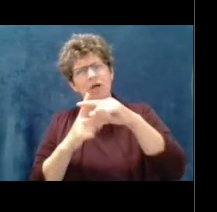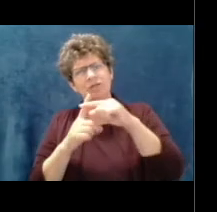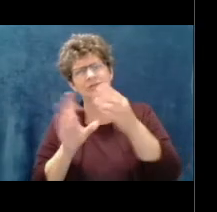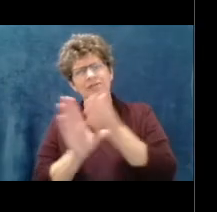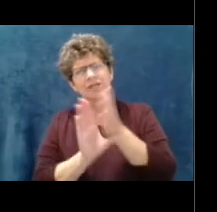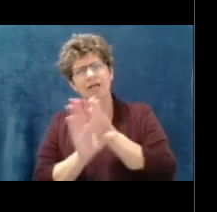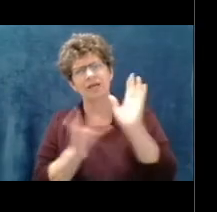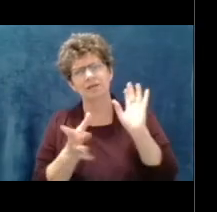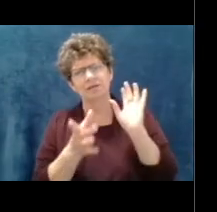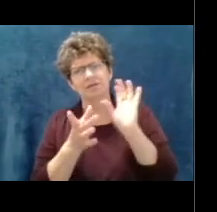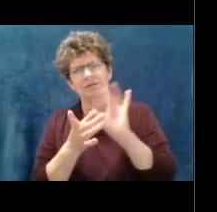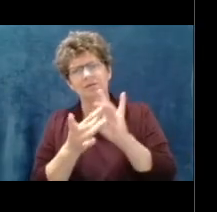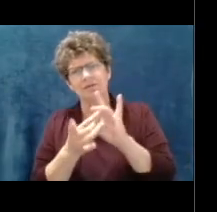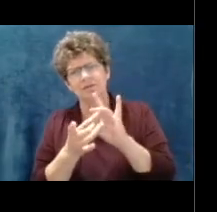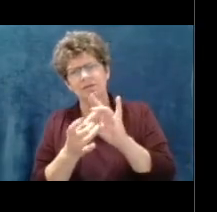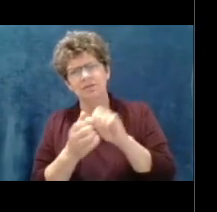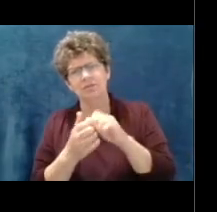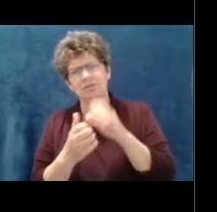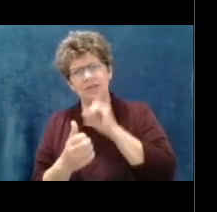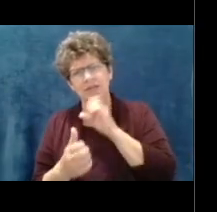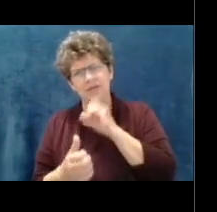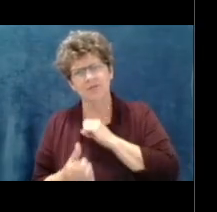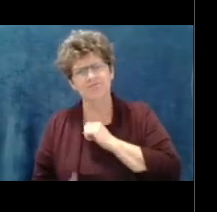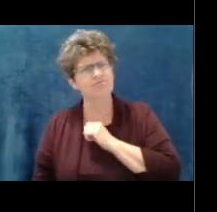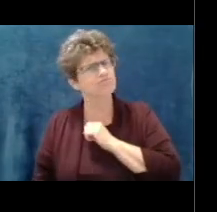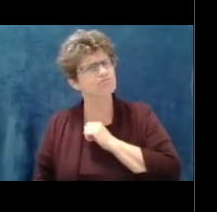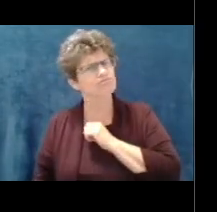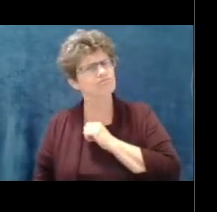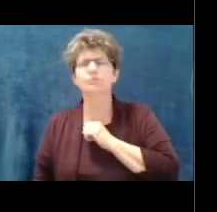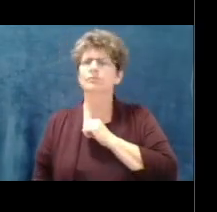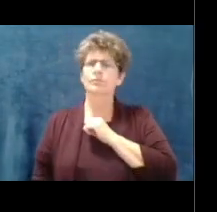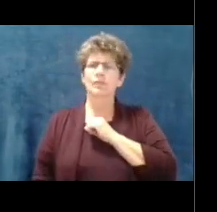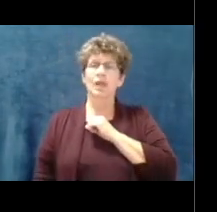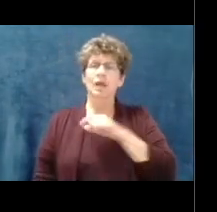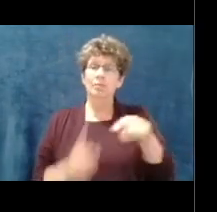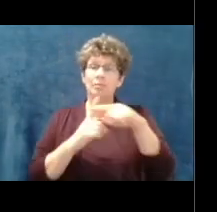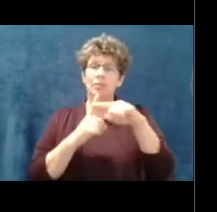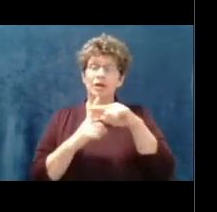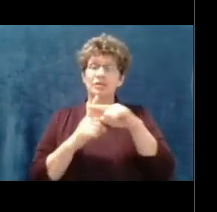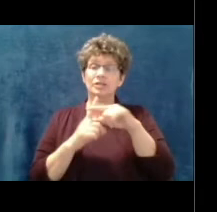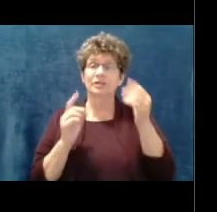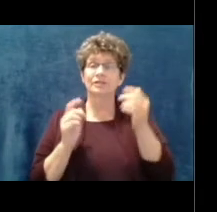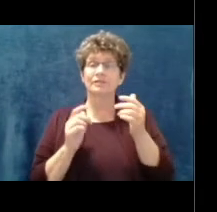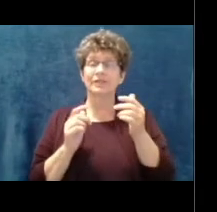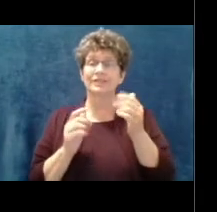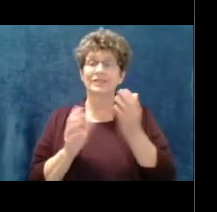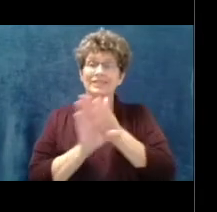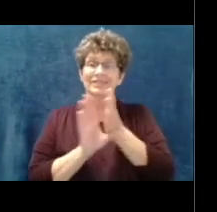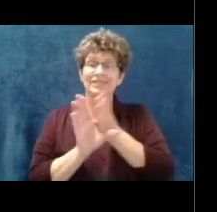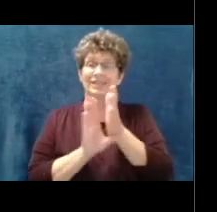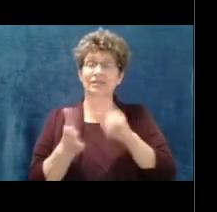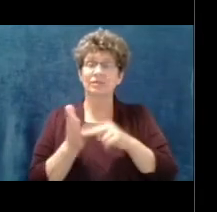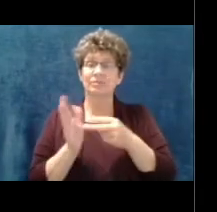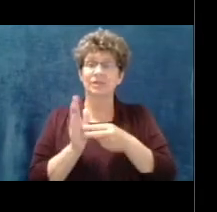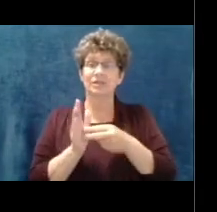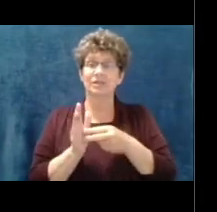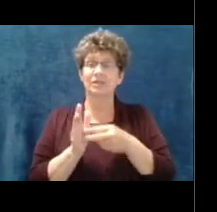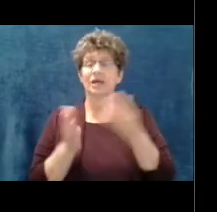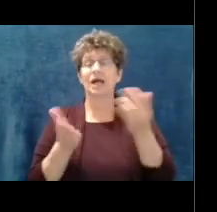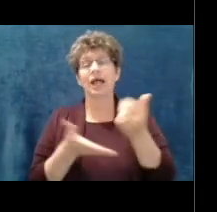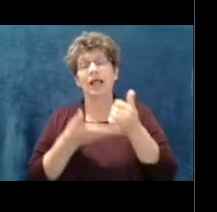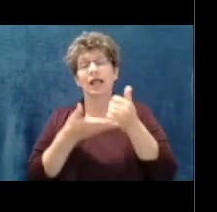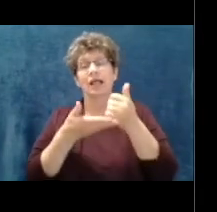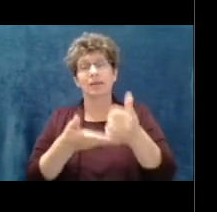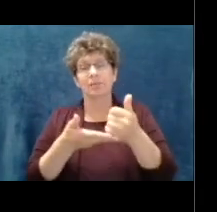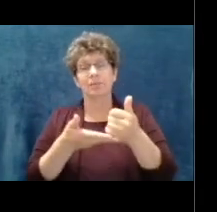the idea that we should not simply be aiming for symptom relief in folks, but we should be trying